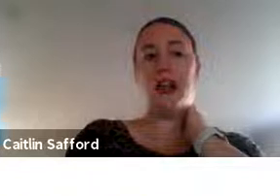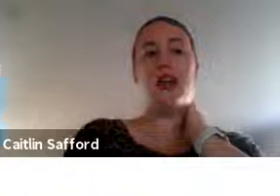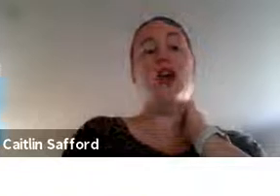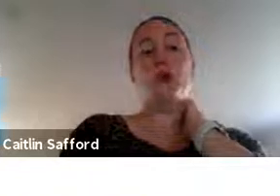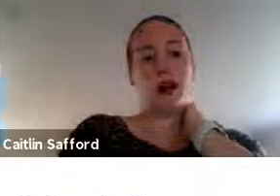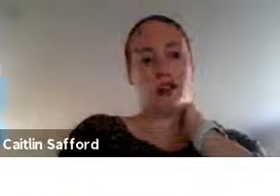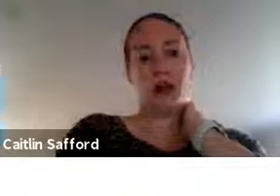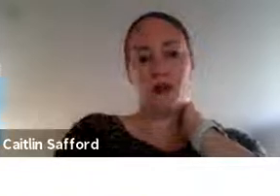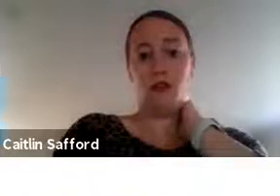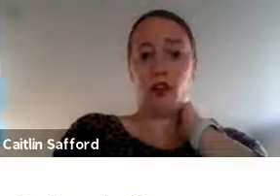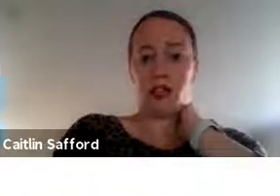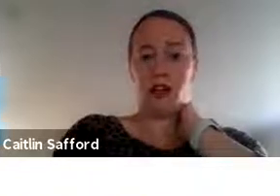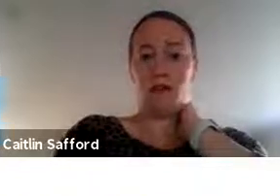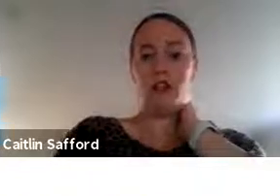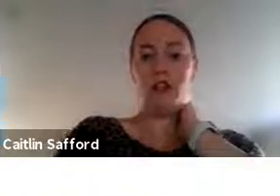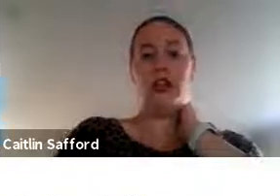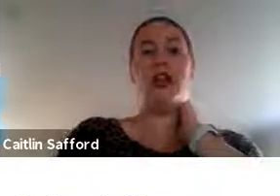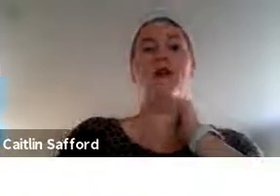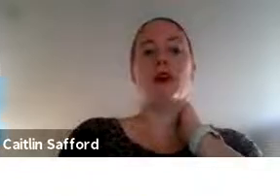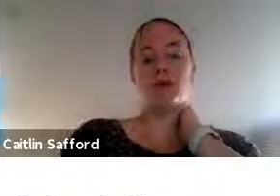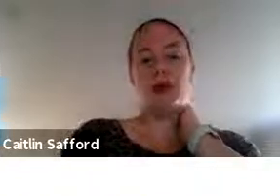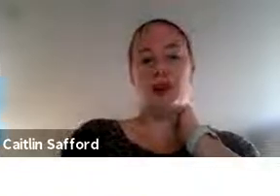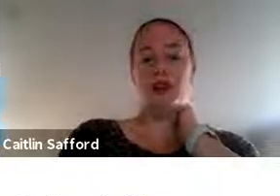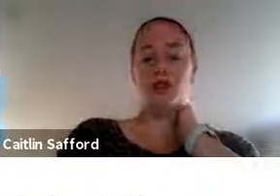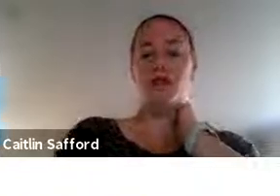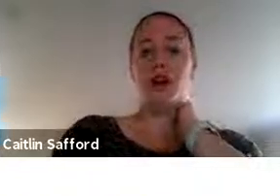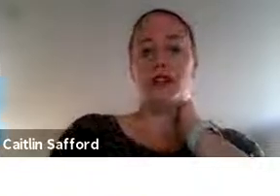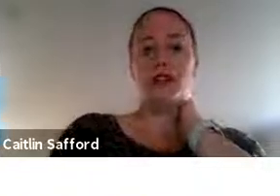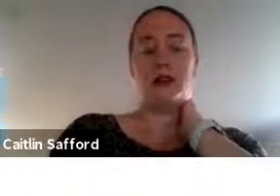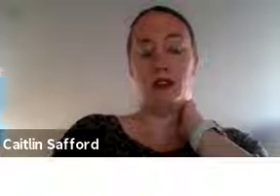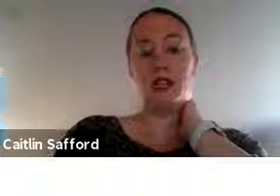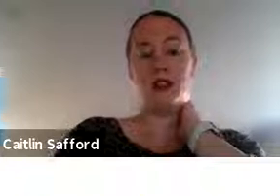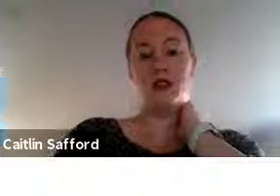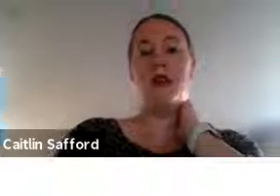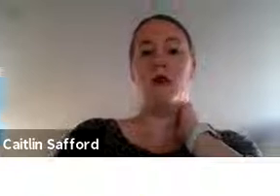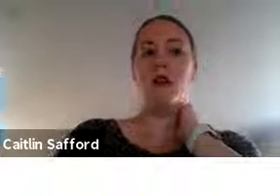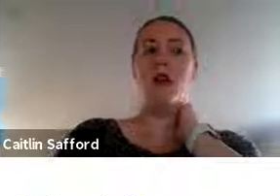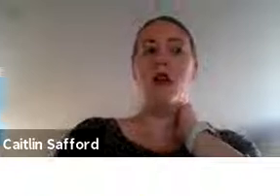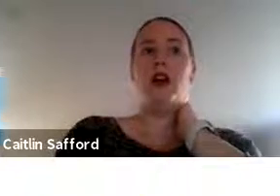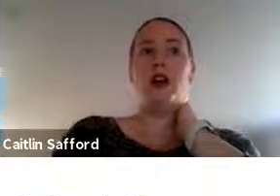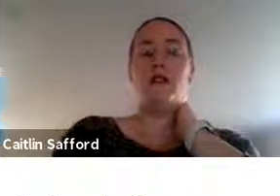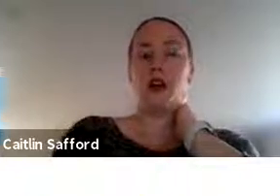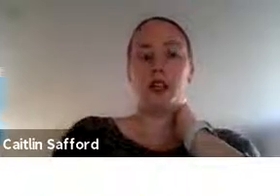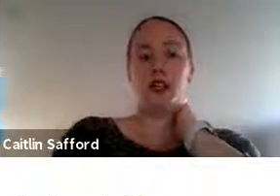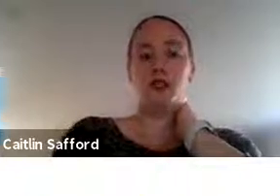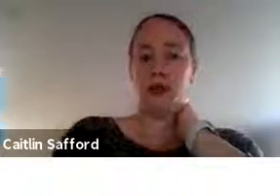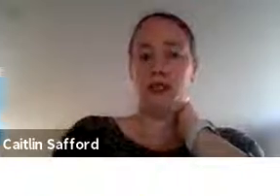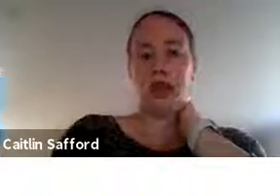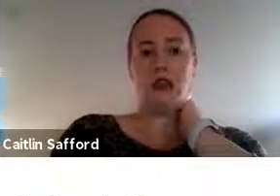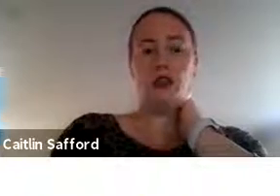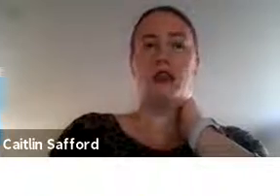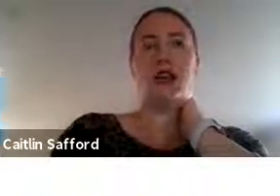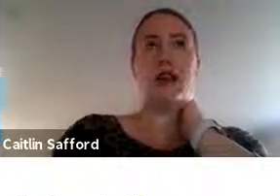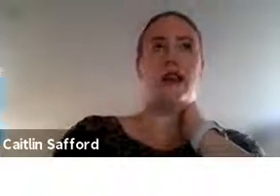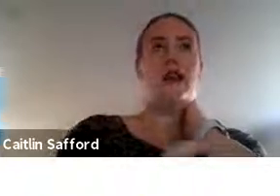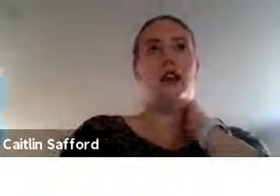inpatient stay. We also pay for the voluntary inpatient stay, and we also pay for any sort of crisis stabilization treatment or evaluation and treatment